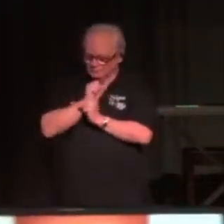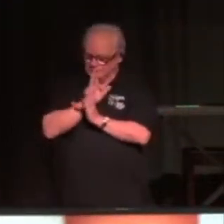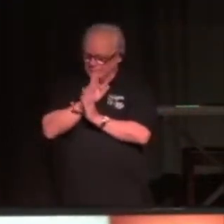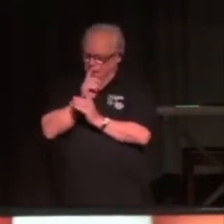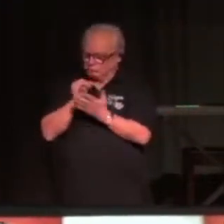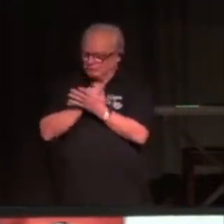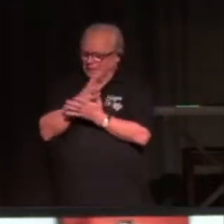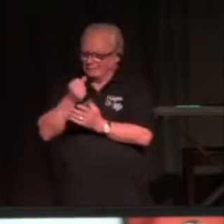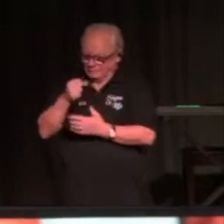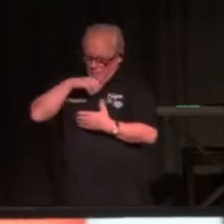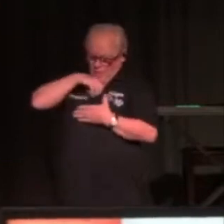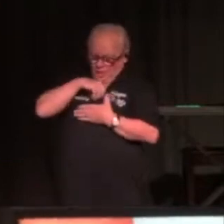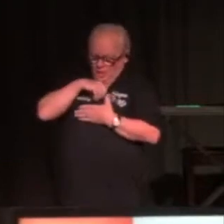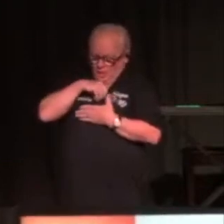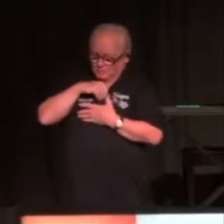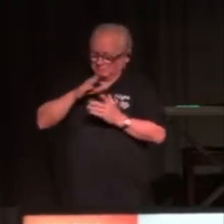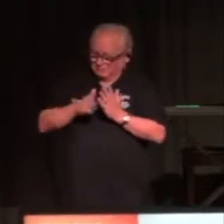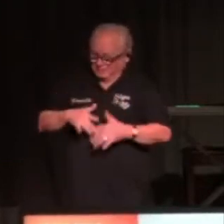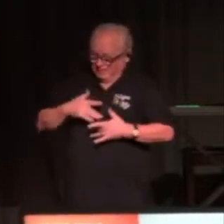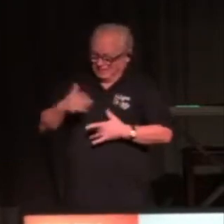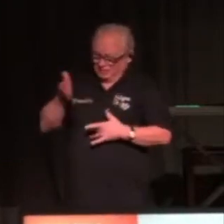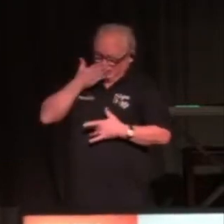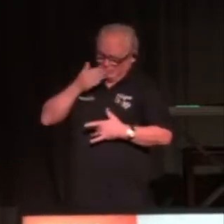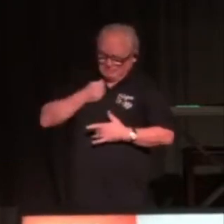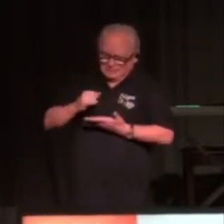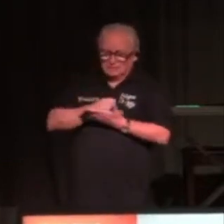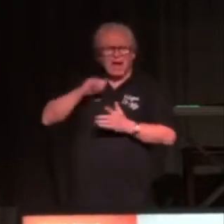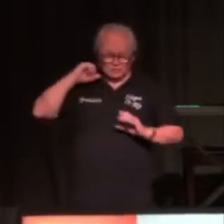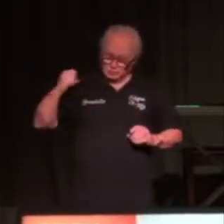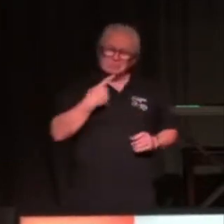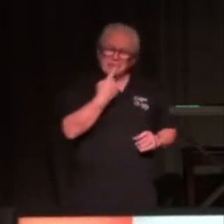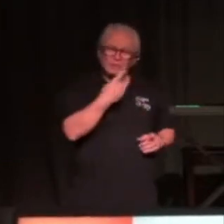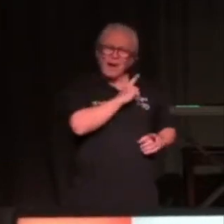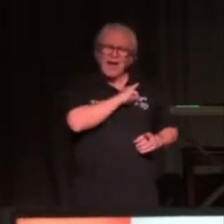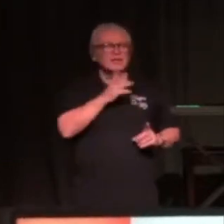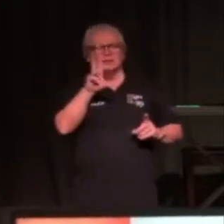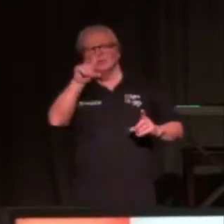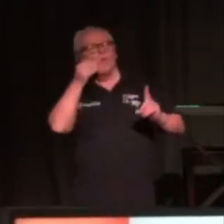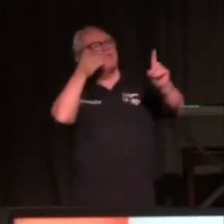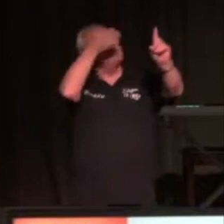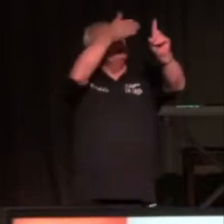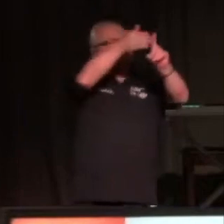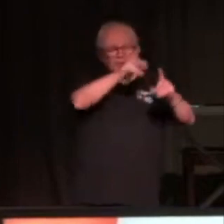And what happens is we're ashamed of them. And you should be, because there's no future in sin.